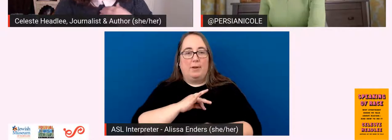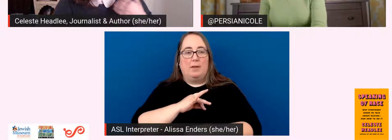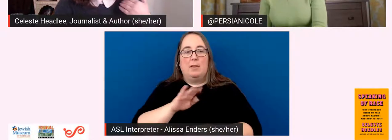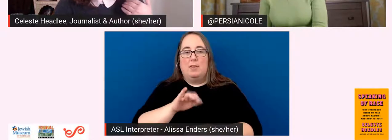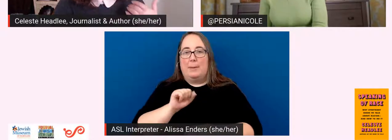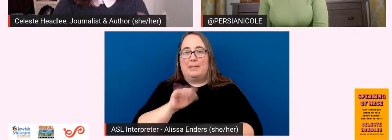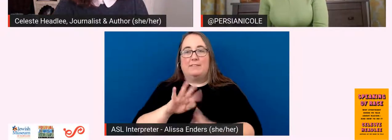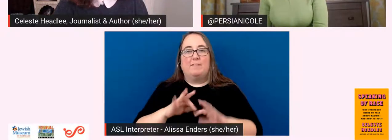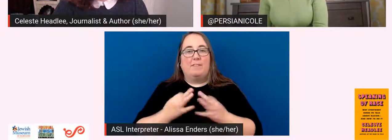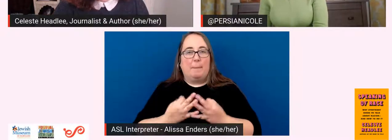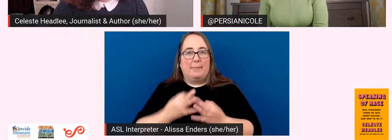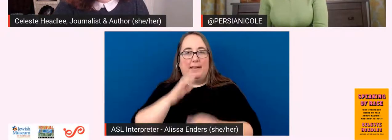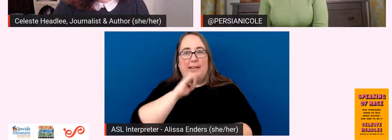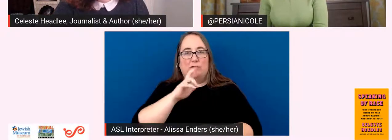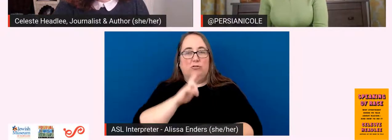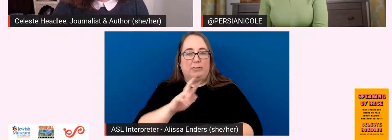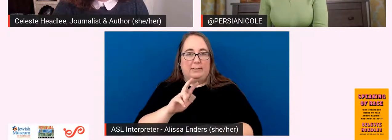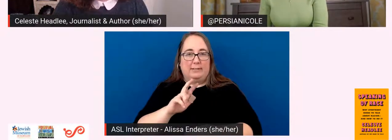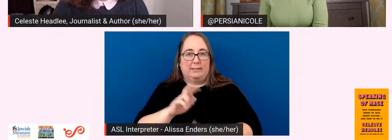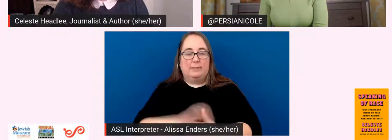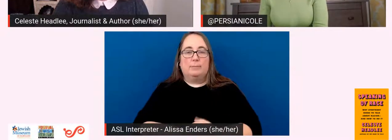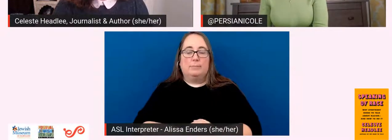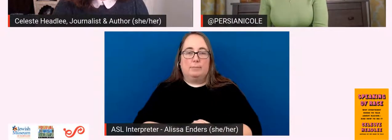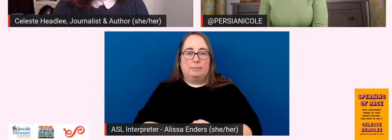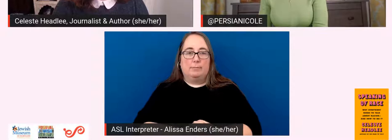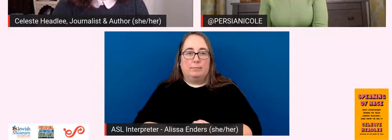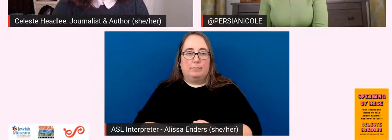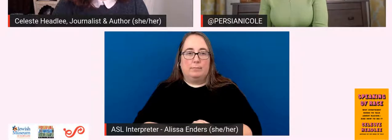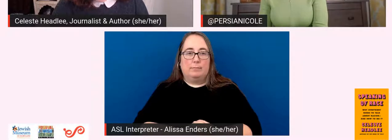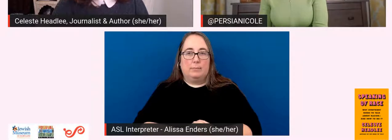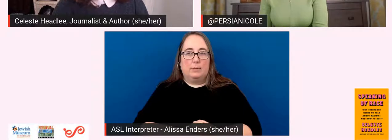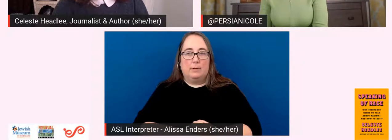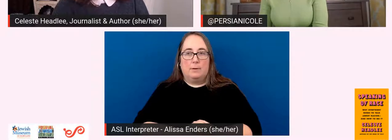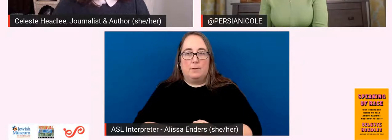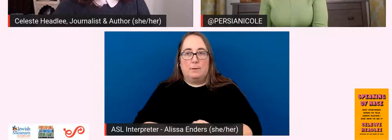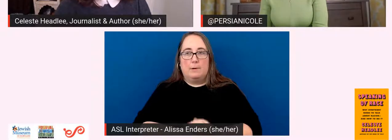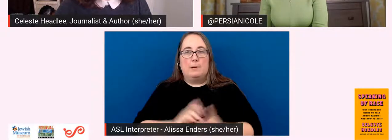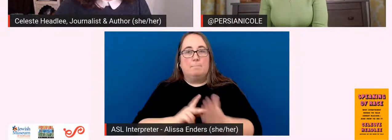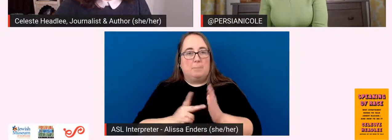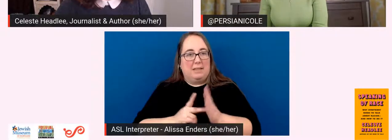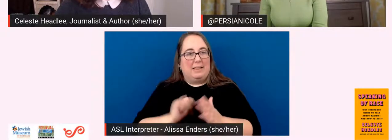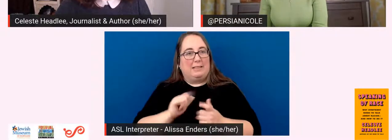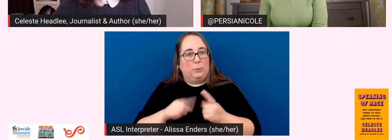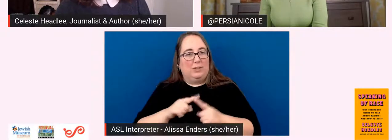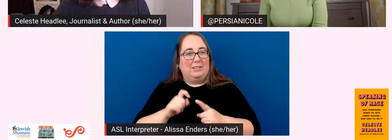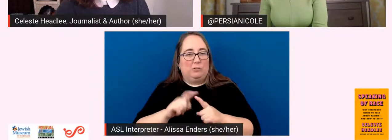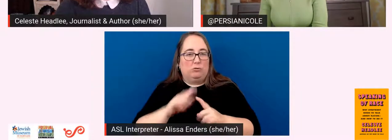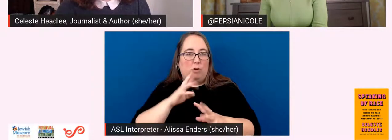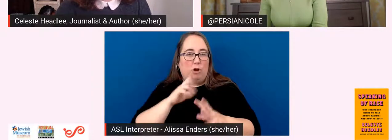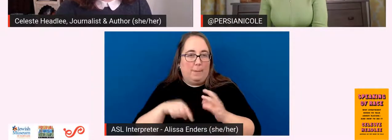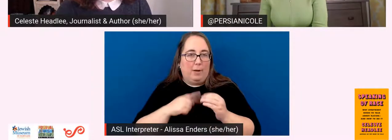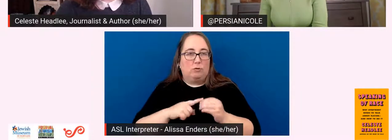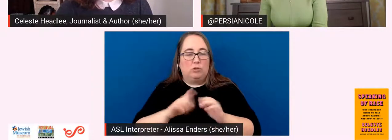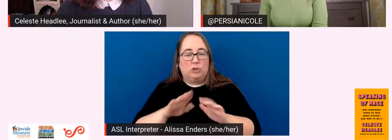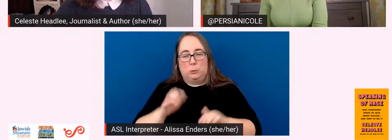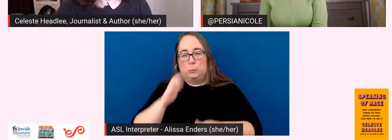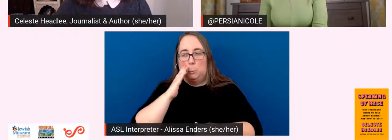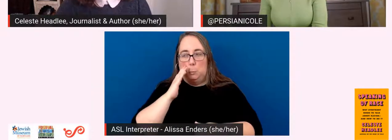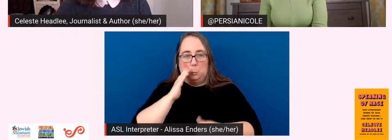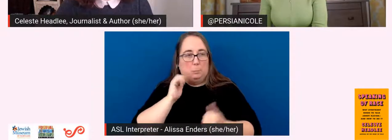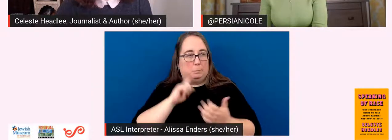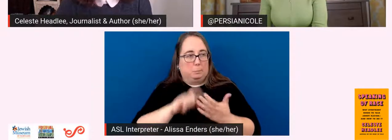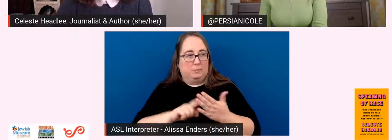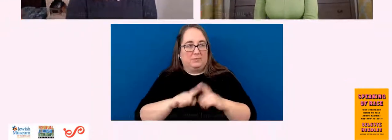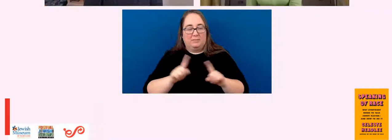their families at age 3. That means that's when they need to start talking about it. Children notice difference right